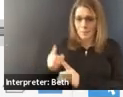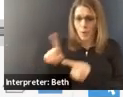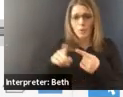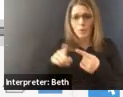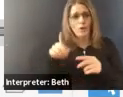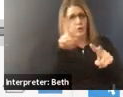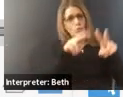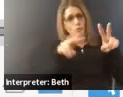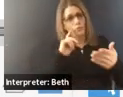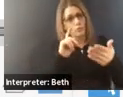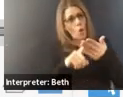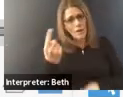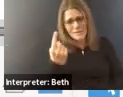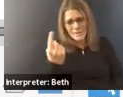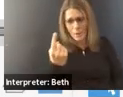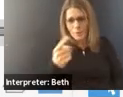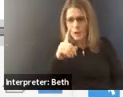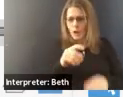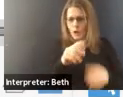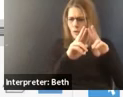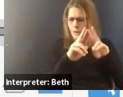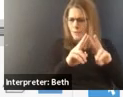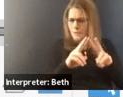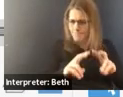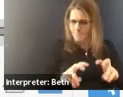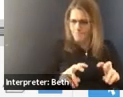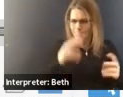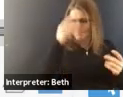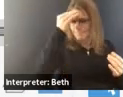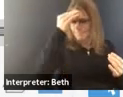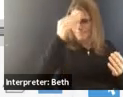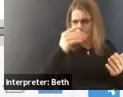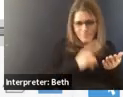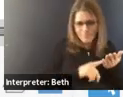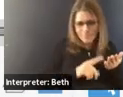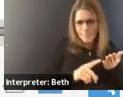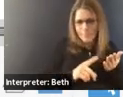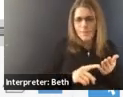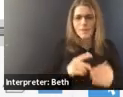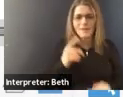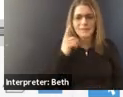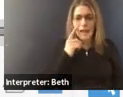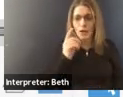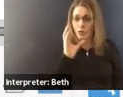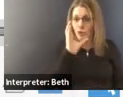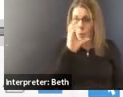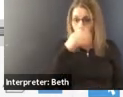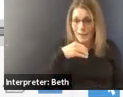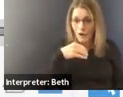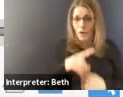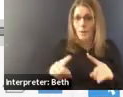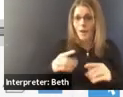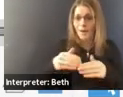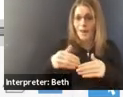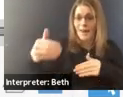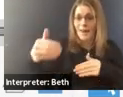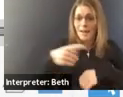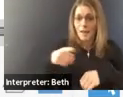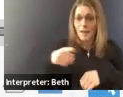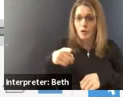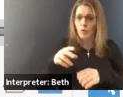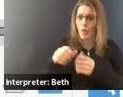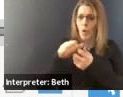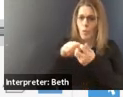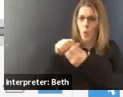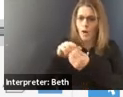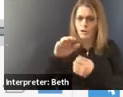base, but the next time you wash your car, feel the form. Feel what